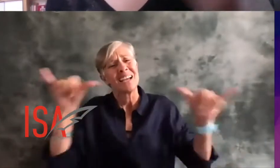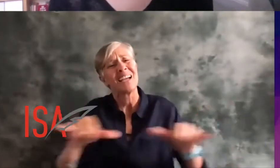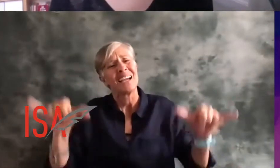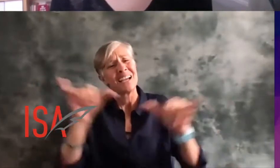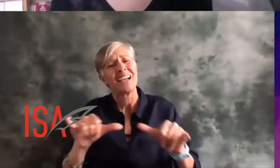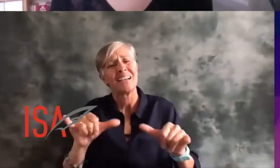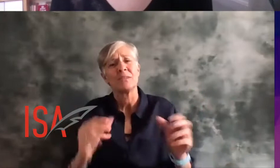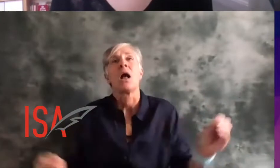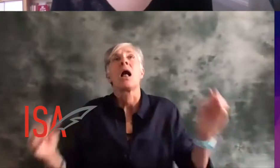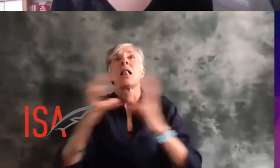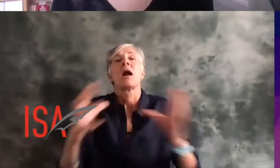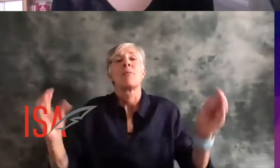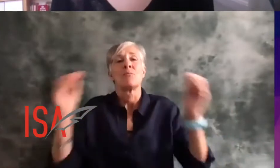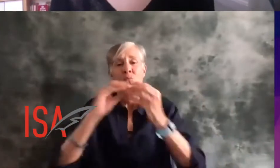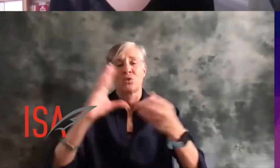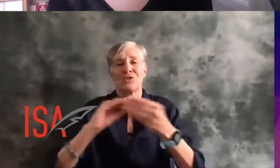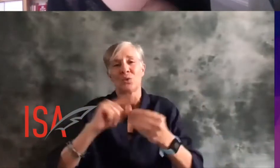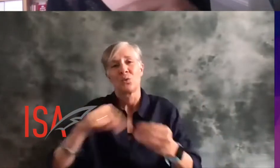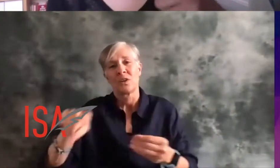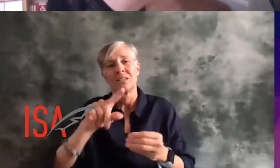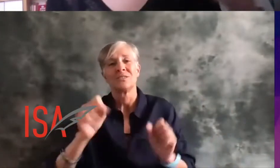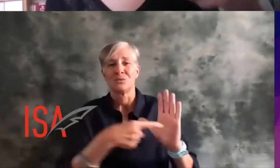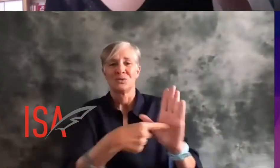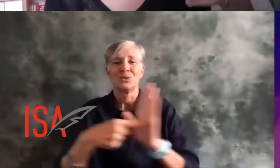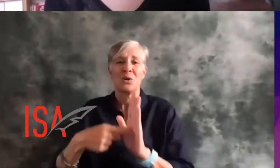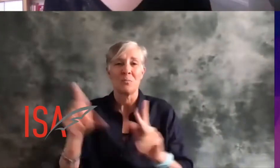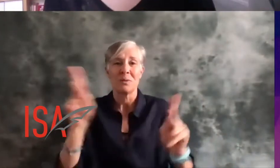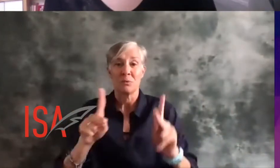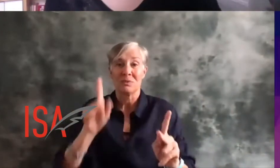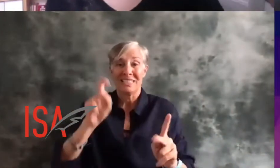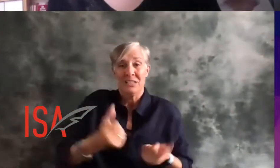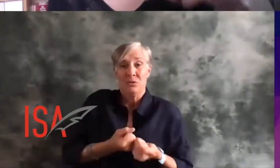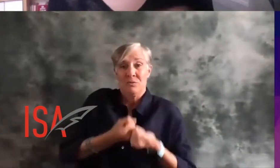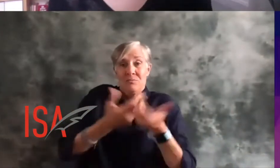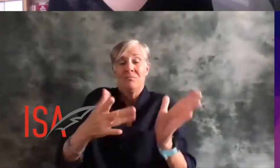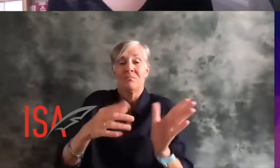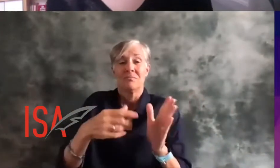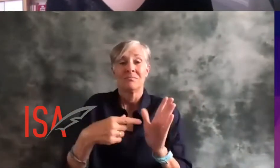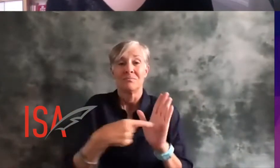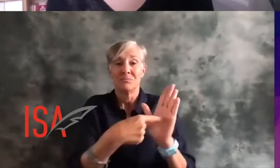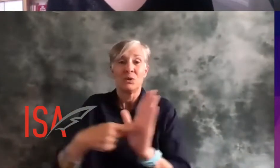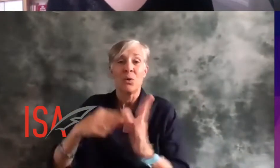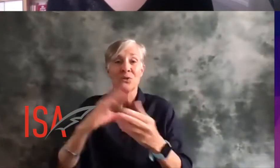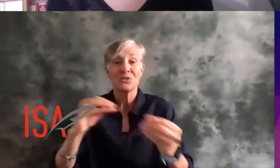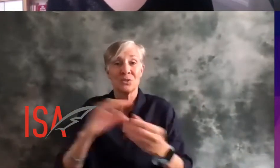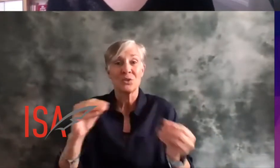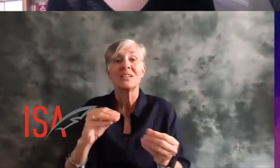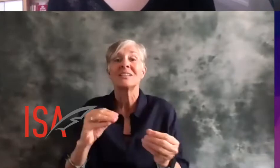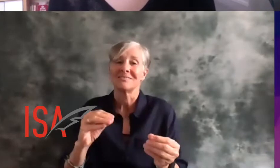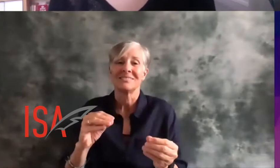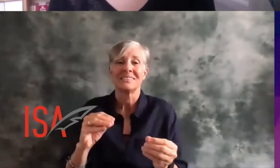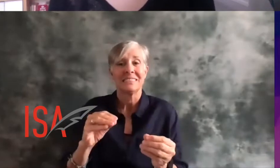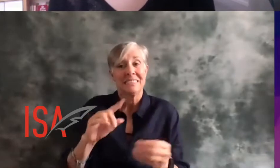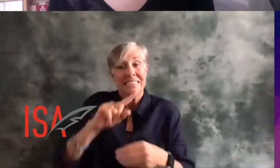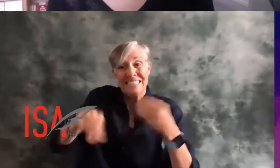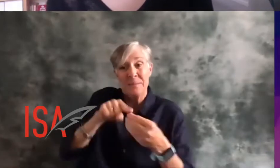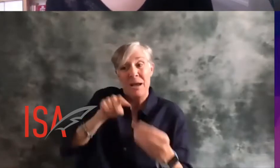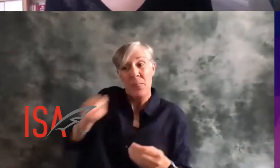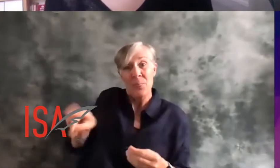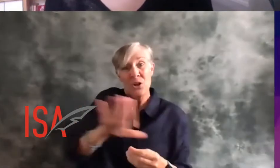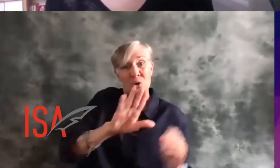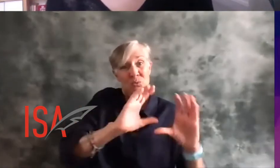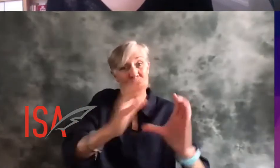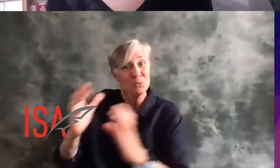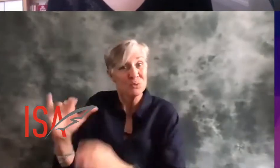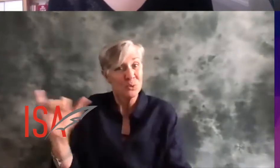so many more stories that can be told. And the people who need to tell those stories are the people whose stories they are. Yeah, 100%.